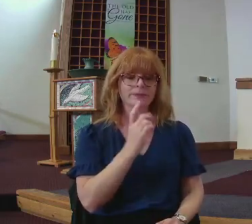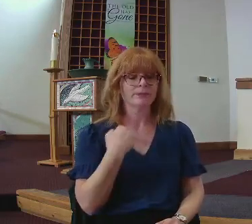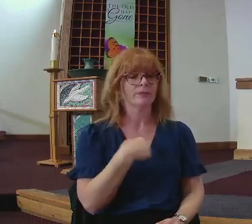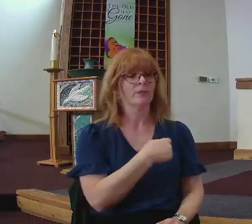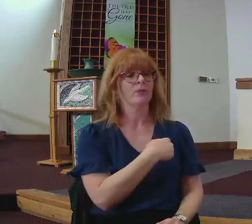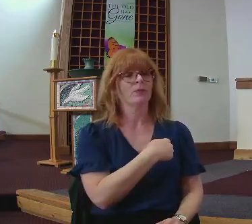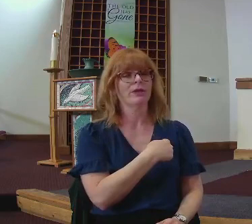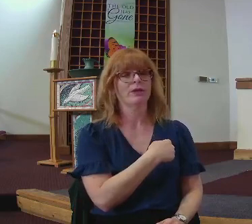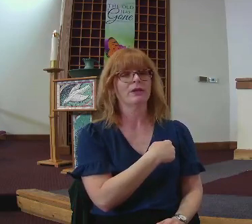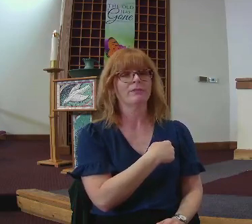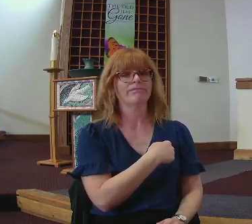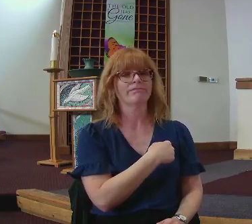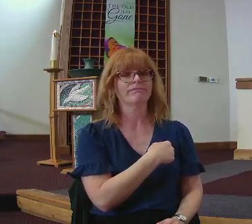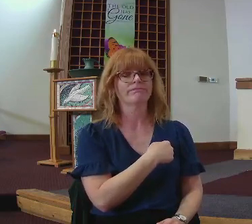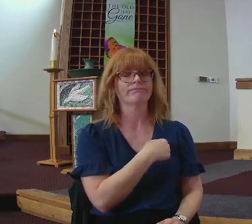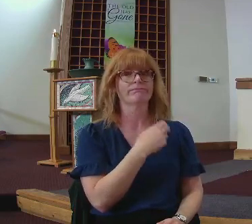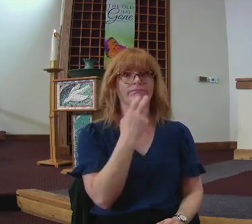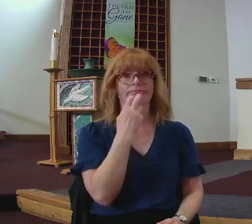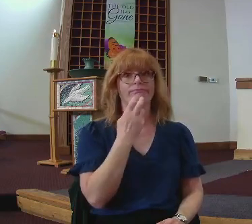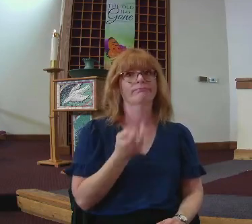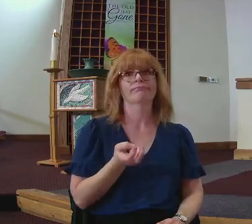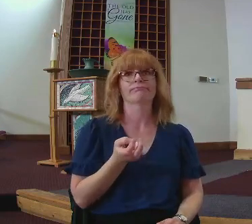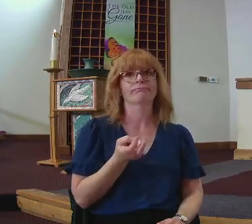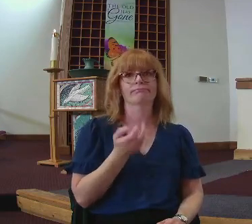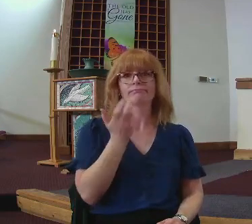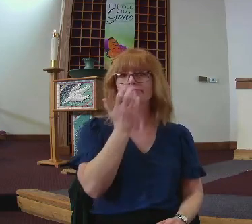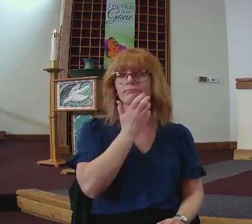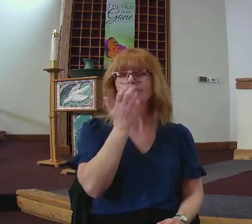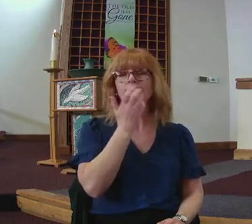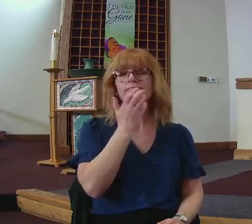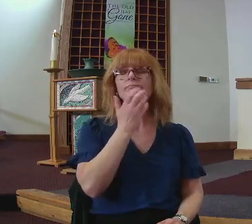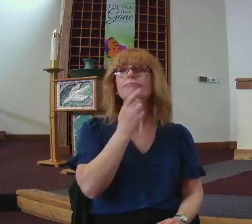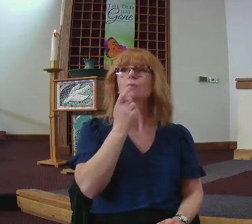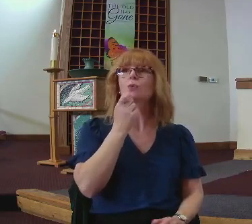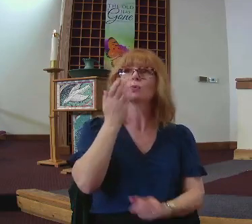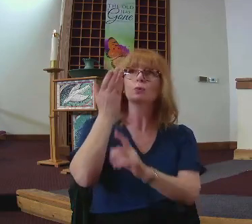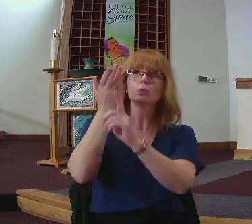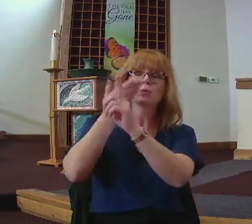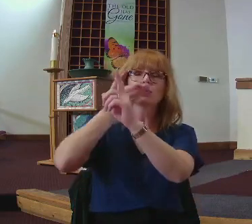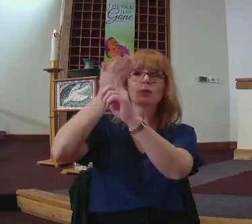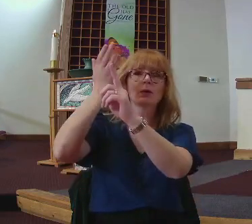we are in awe of who you are.